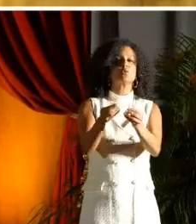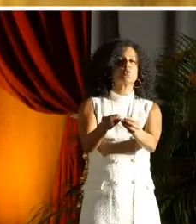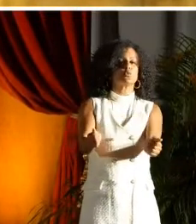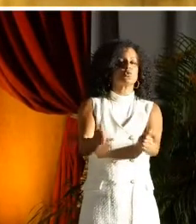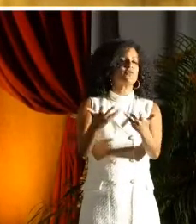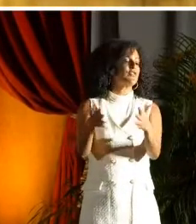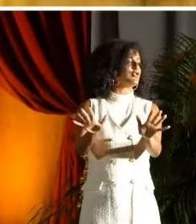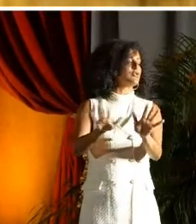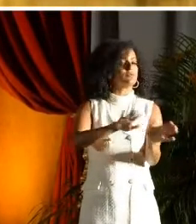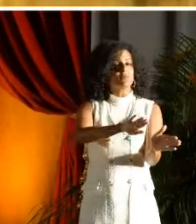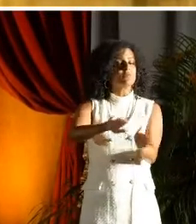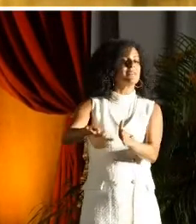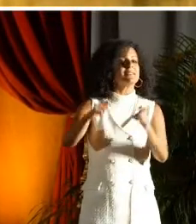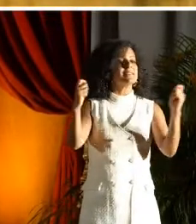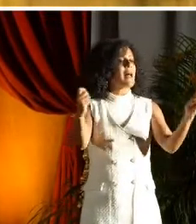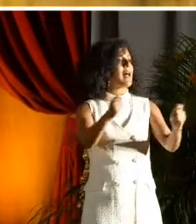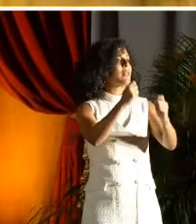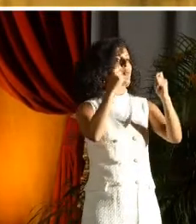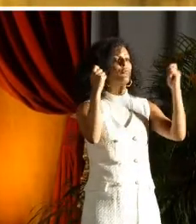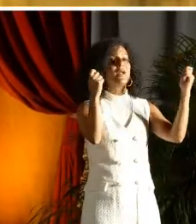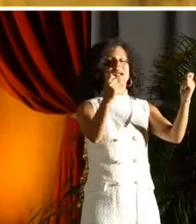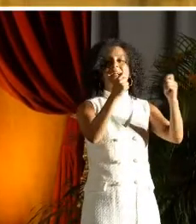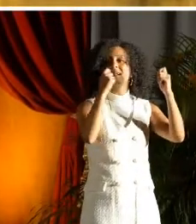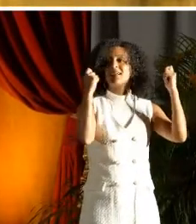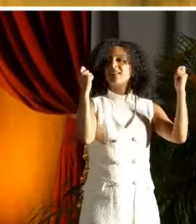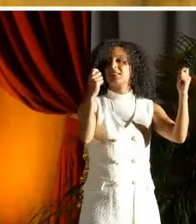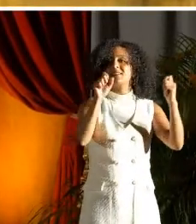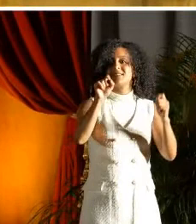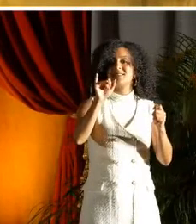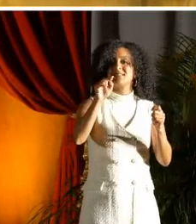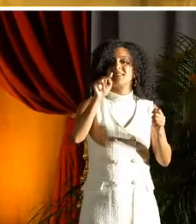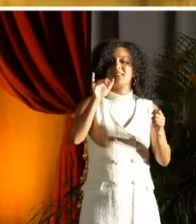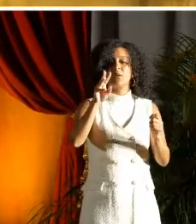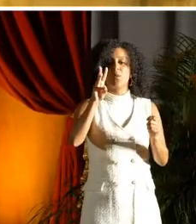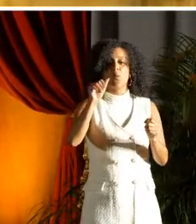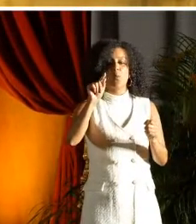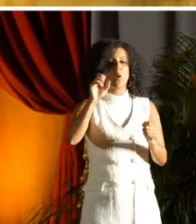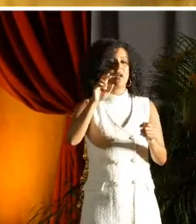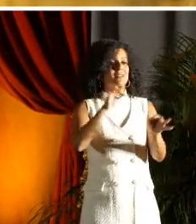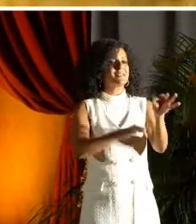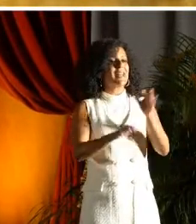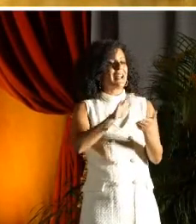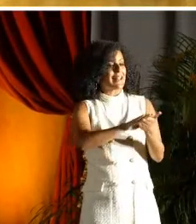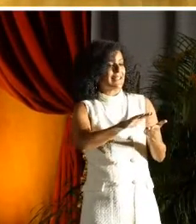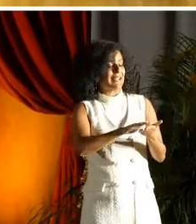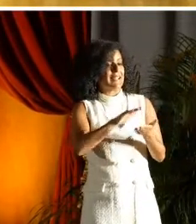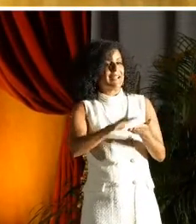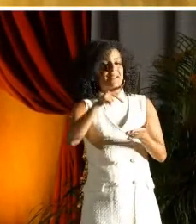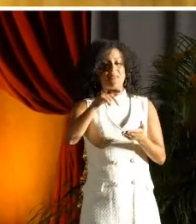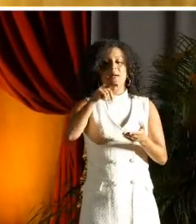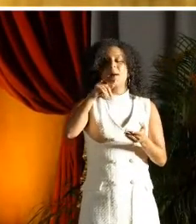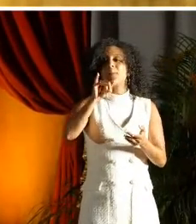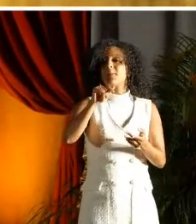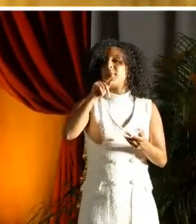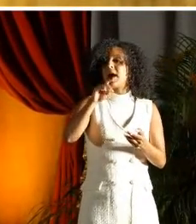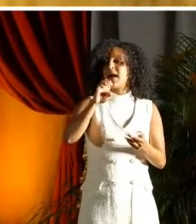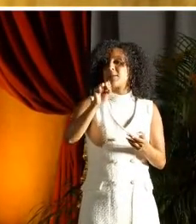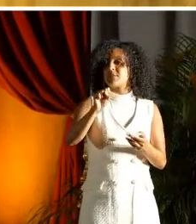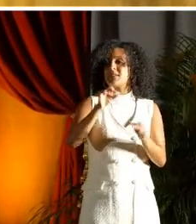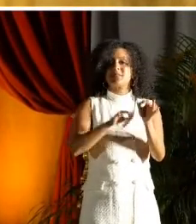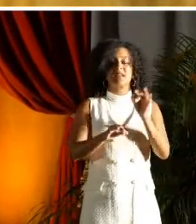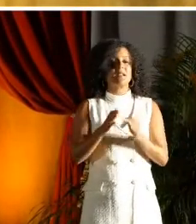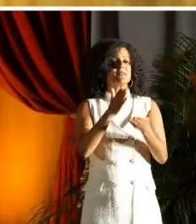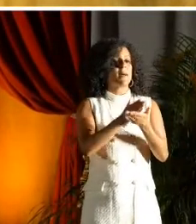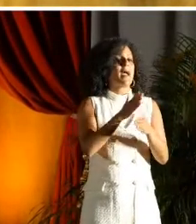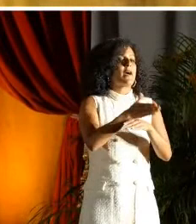structural problems, people celebrating stopping at sending water to Flint instead of cleaning up the pipes, stopping at